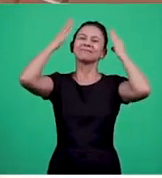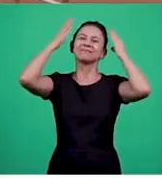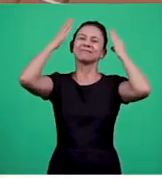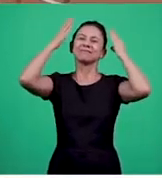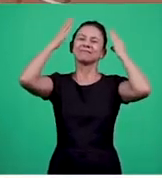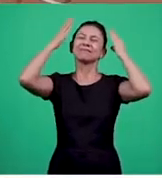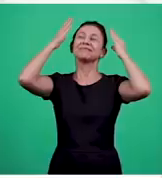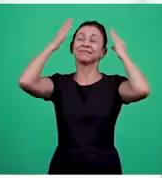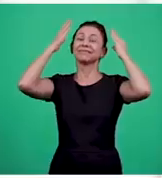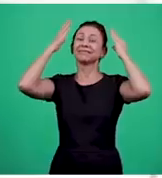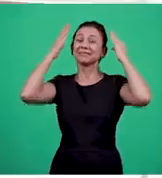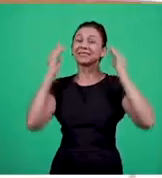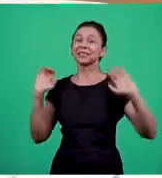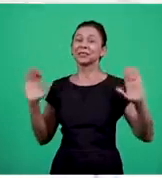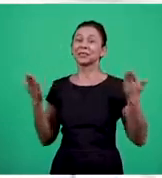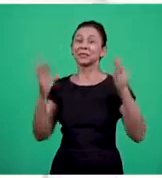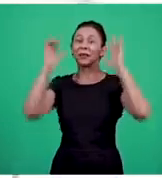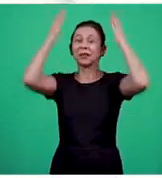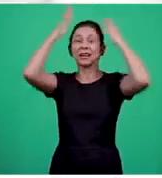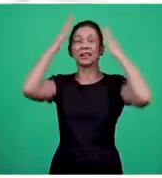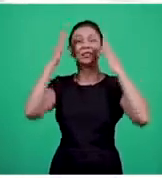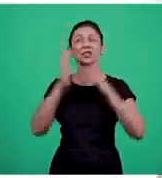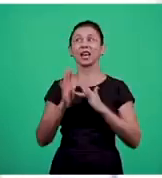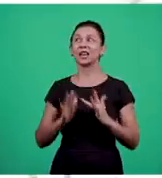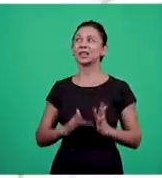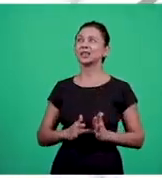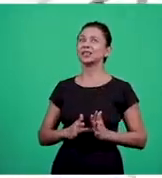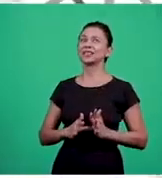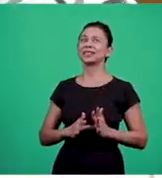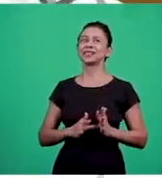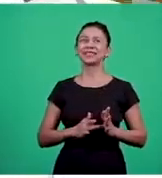Long live the King Jesus.